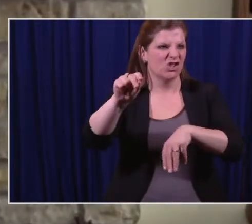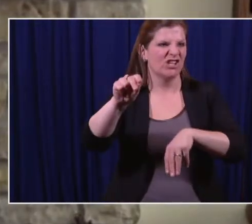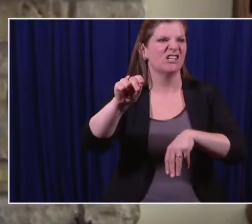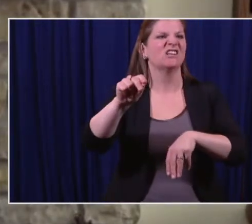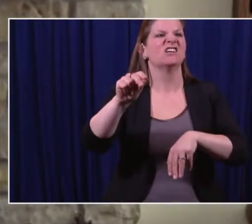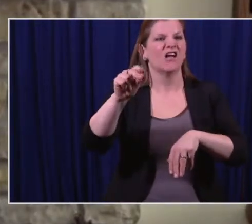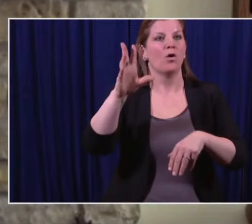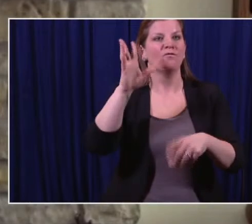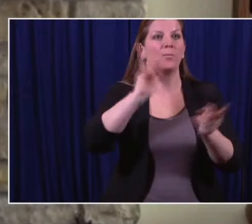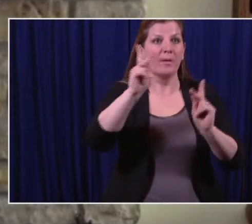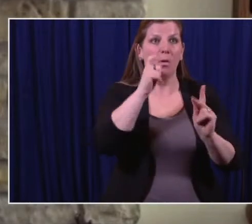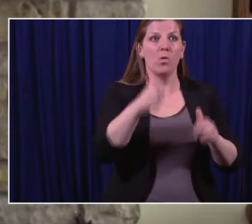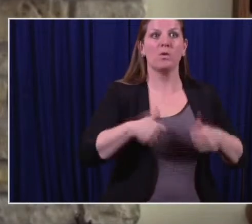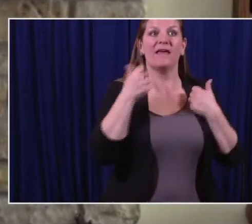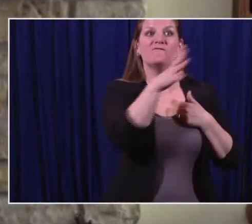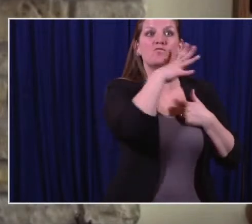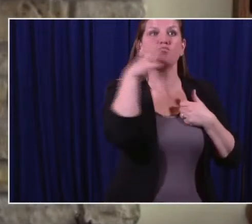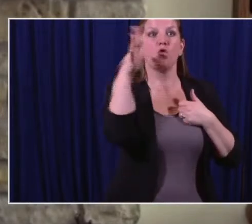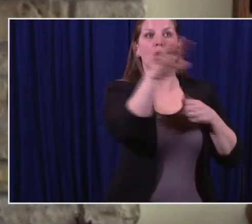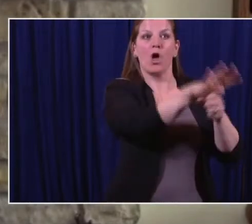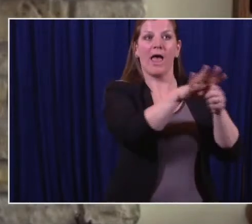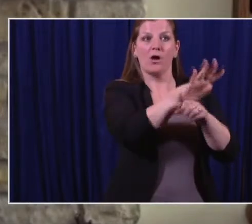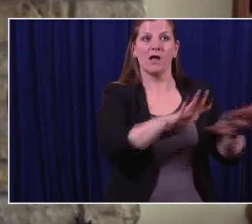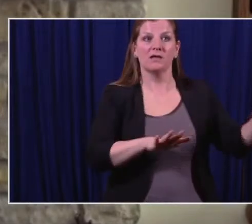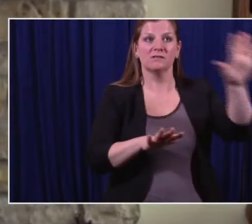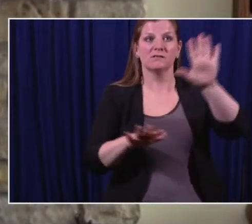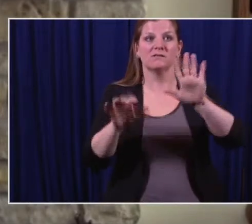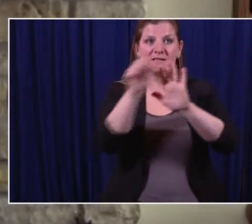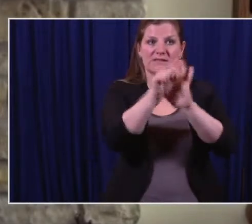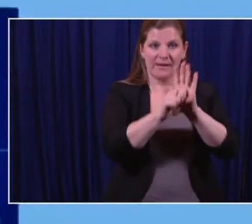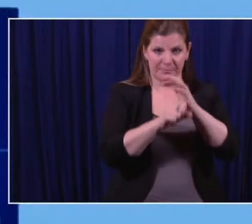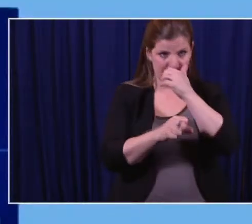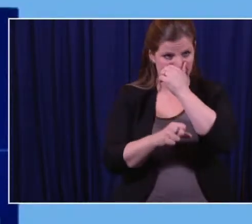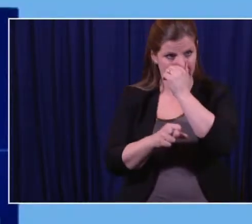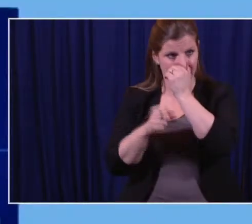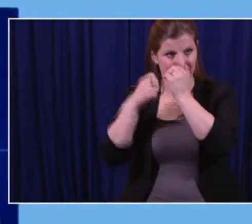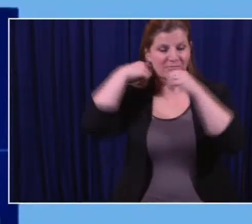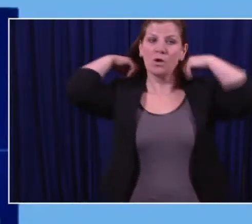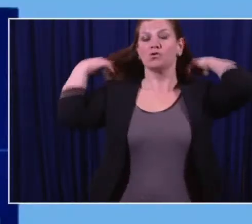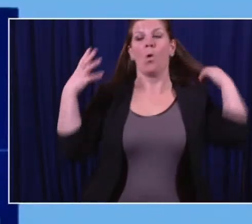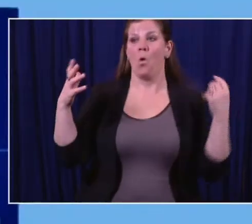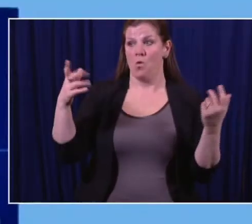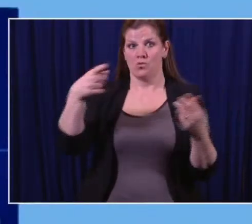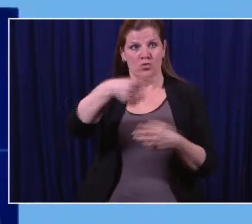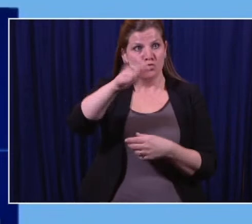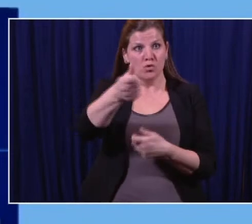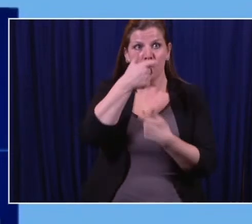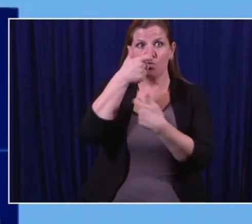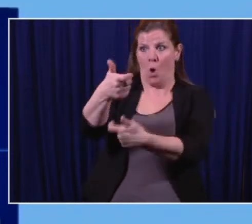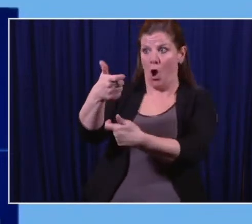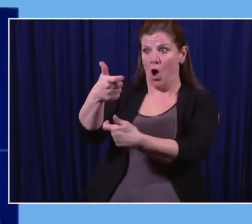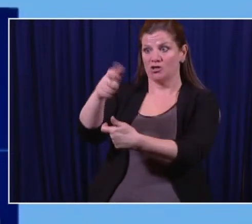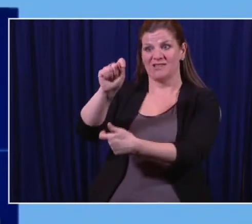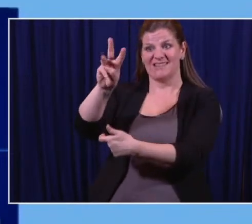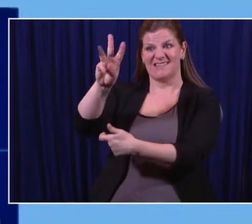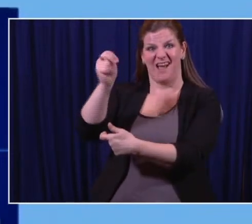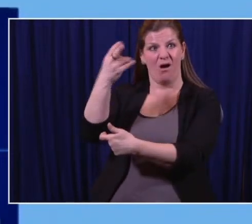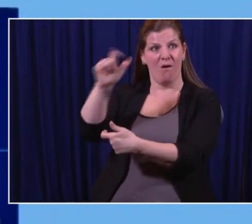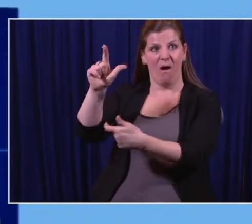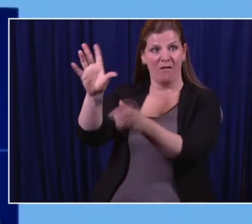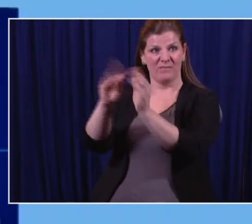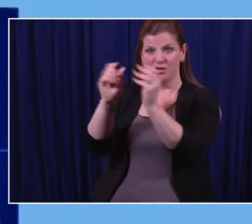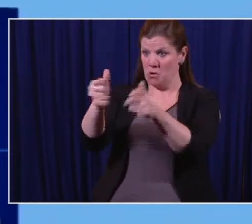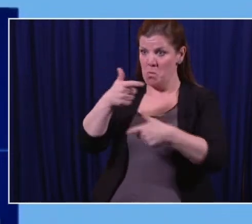live in the rural parts of the state. Ohioans can watch these town halls live or on